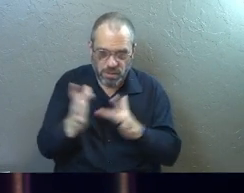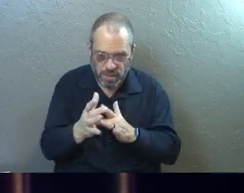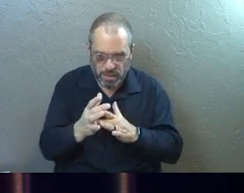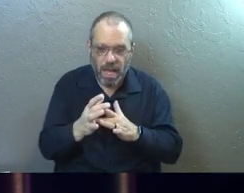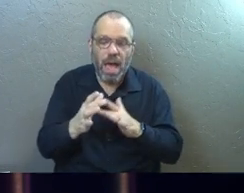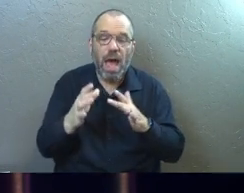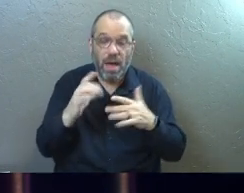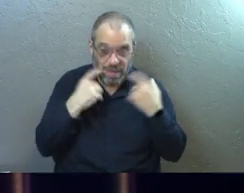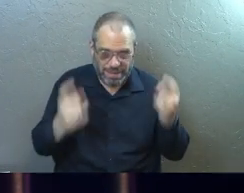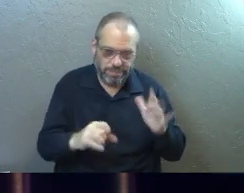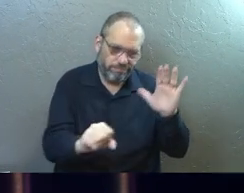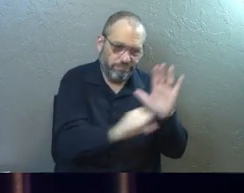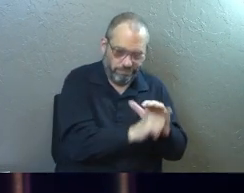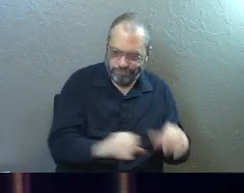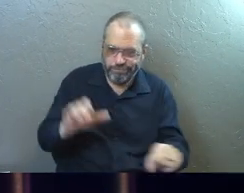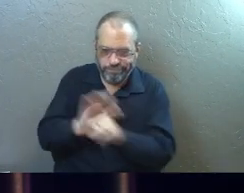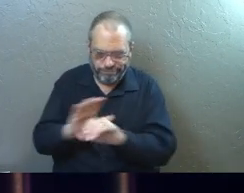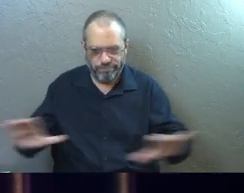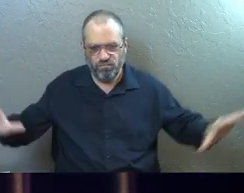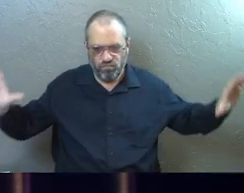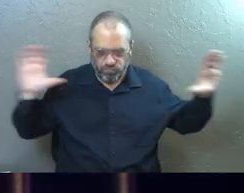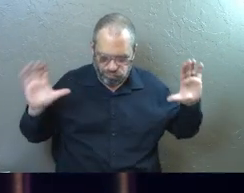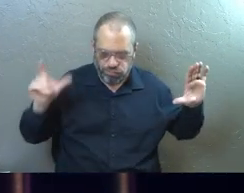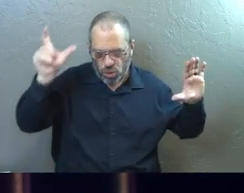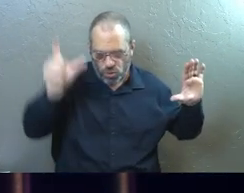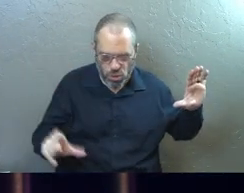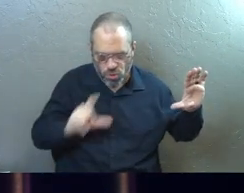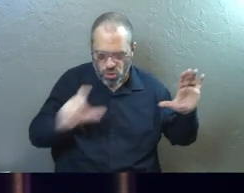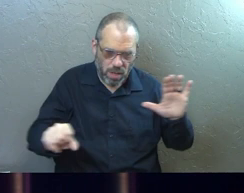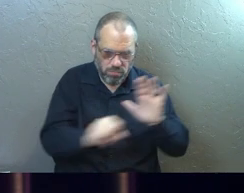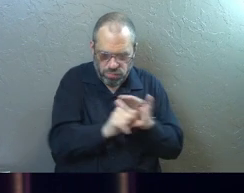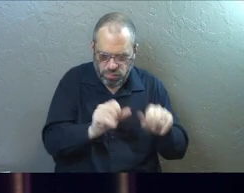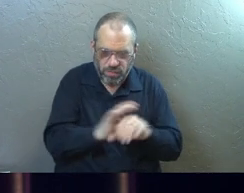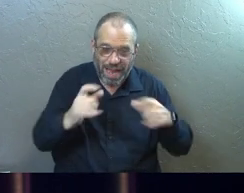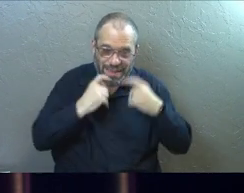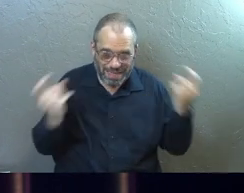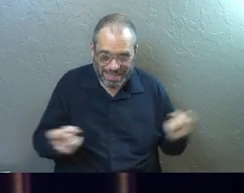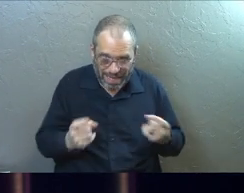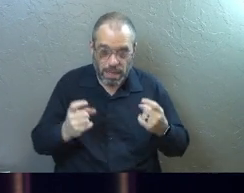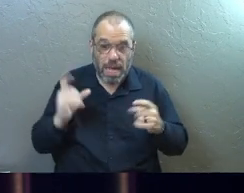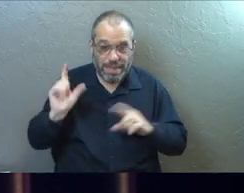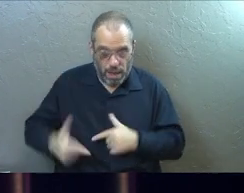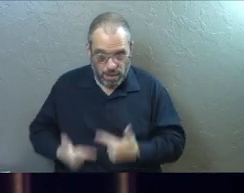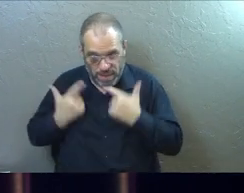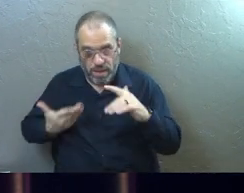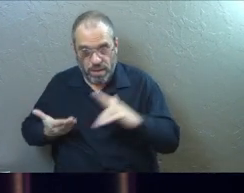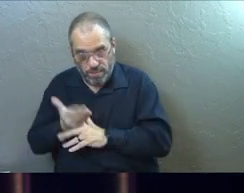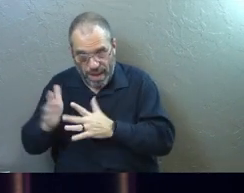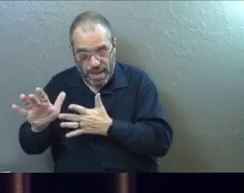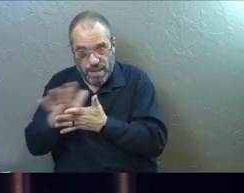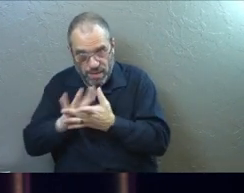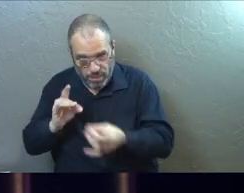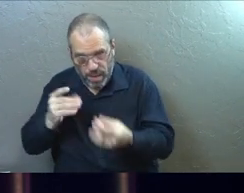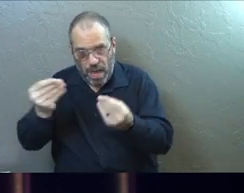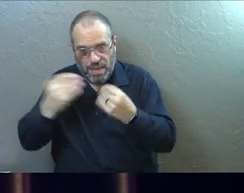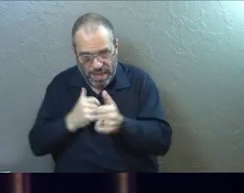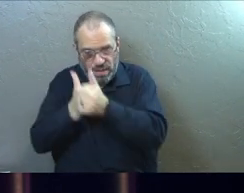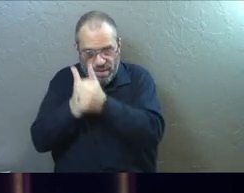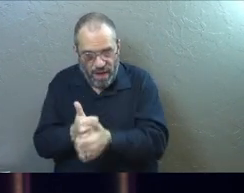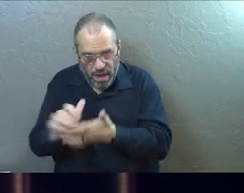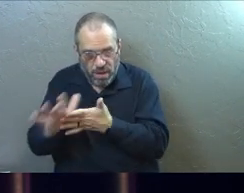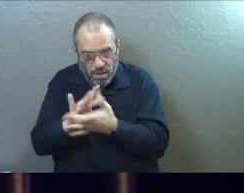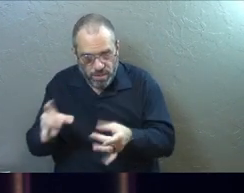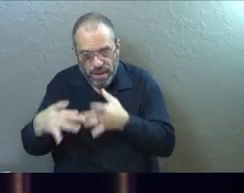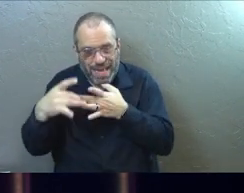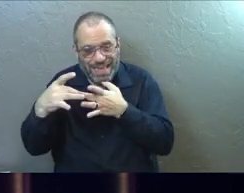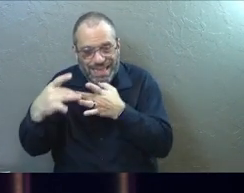passions and desires of their sinful nature to Jesus' cross and crucified them there. Since we are living by the Spirit, let us follow the